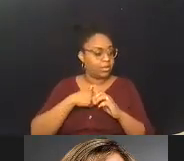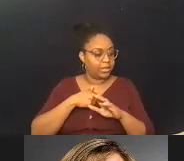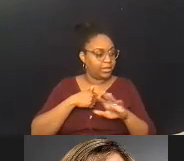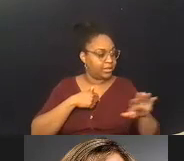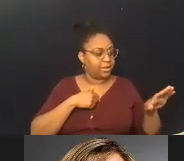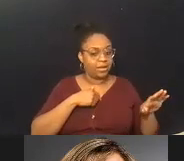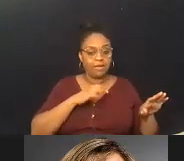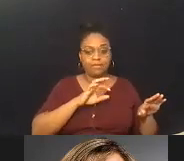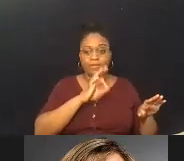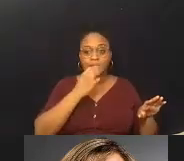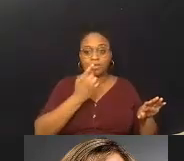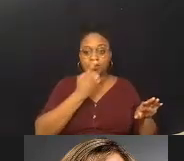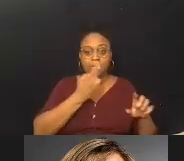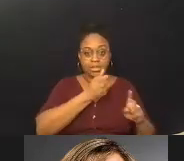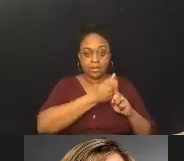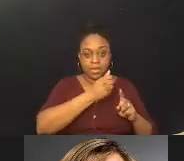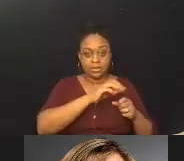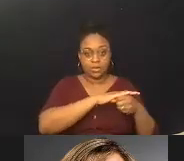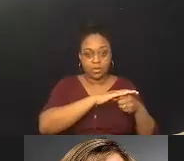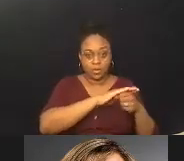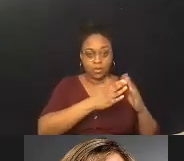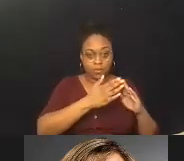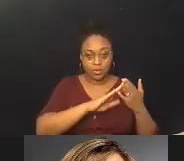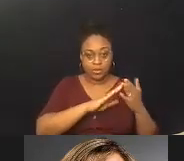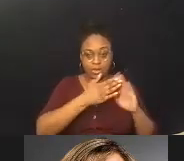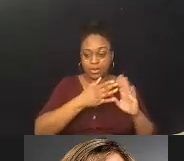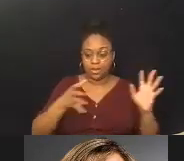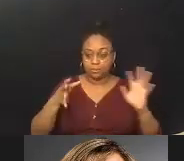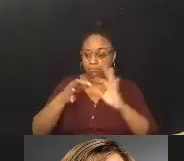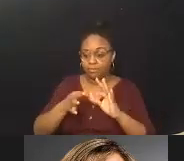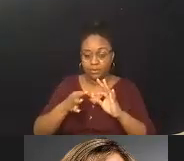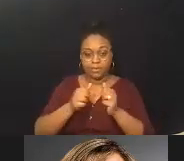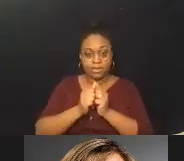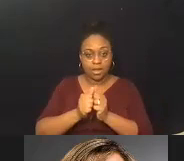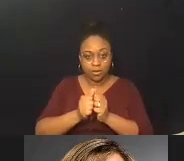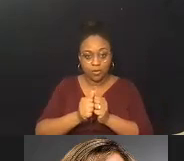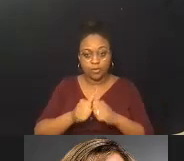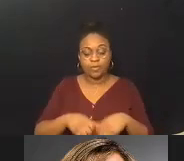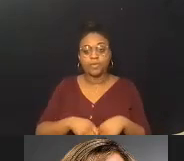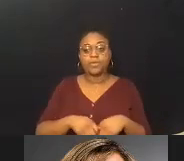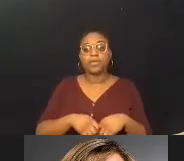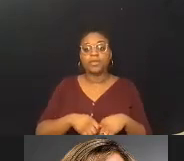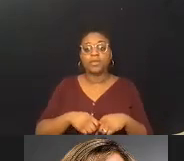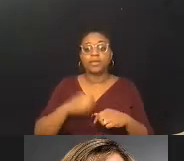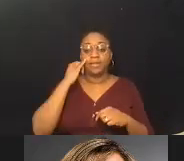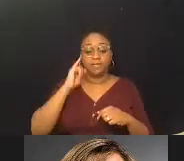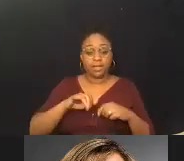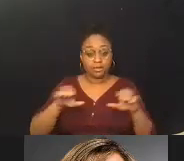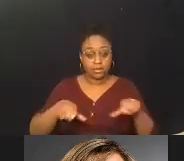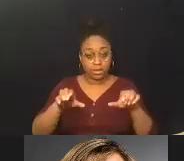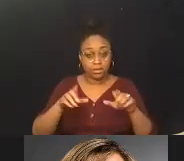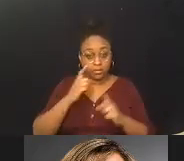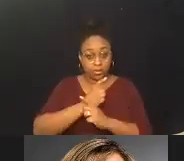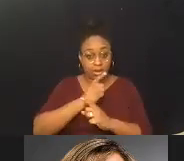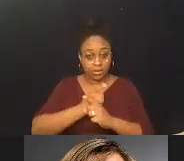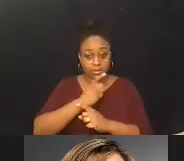really impacting the local community or communities more generally. I think that if done correctly, and I think that's the important piece, and we have some experts